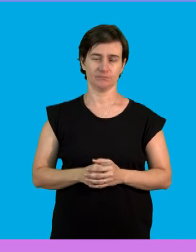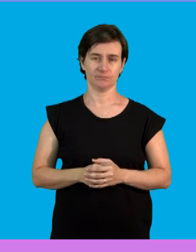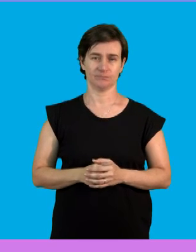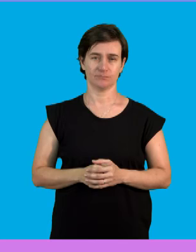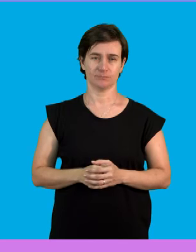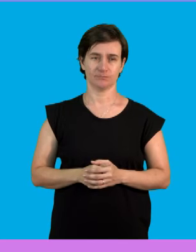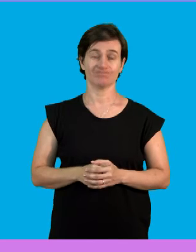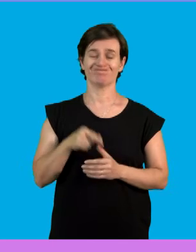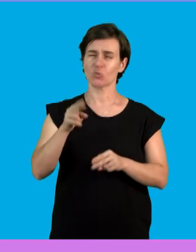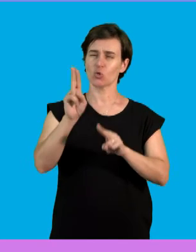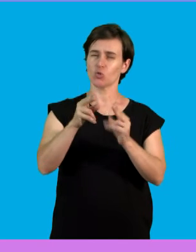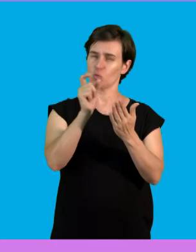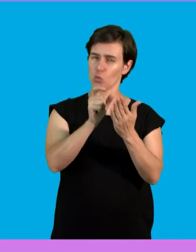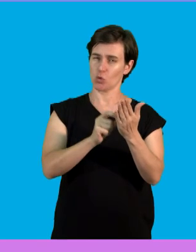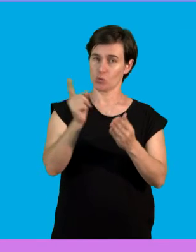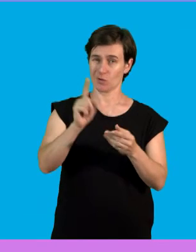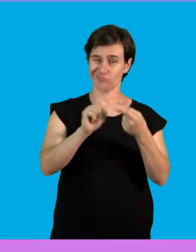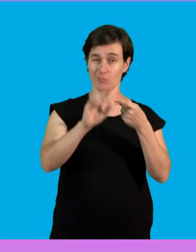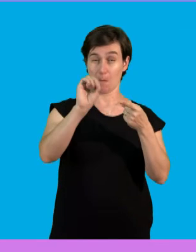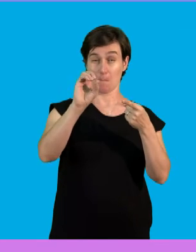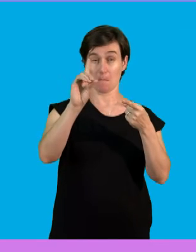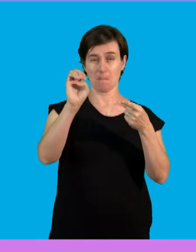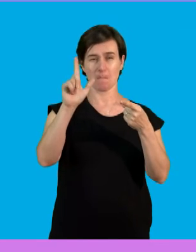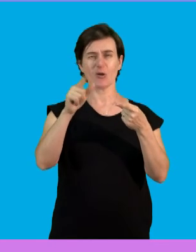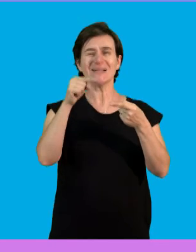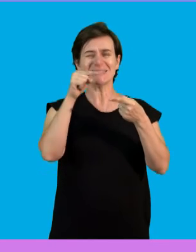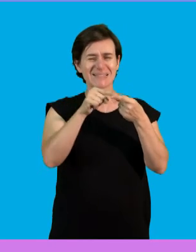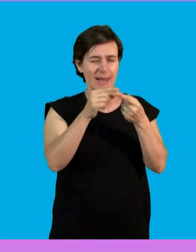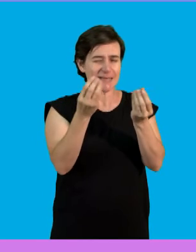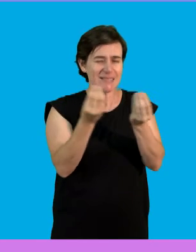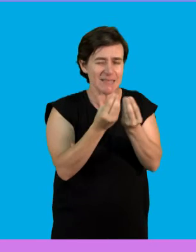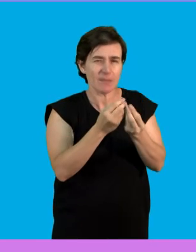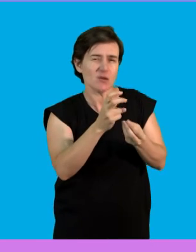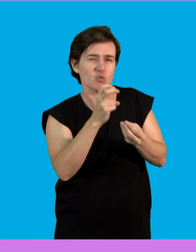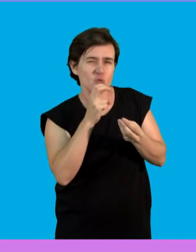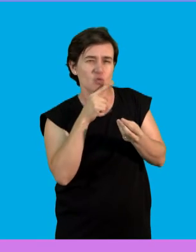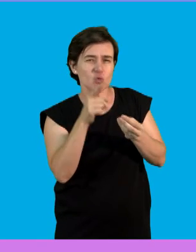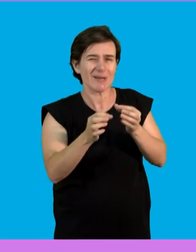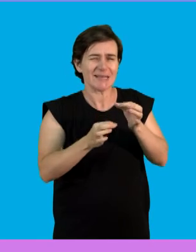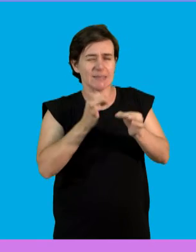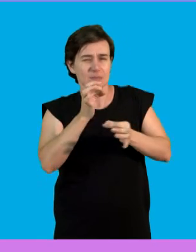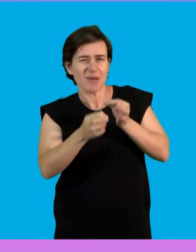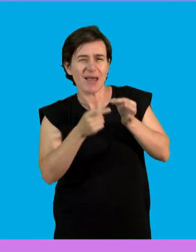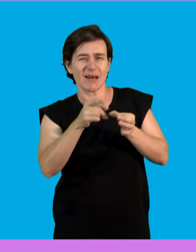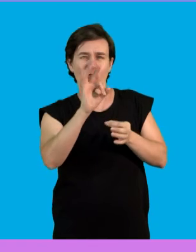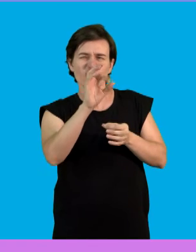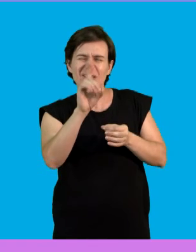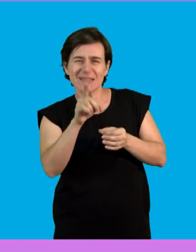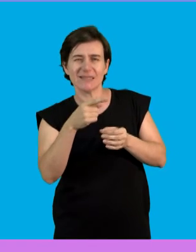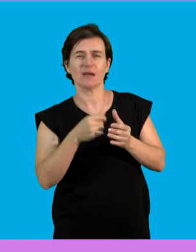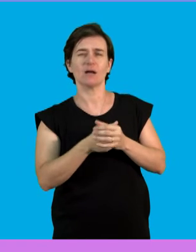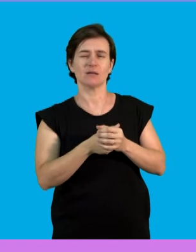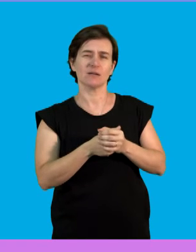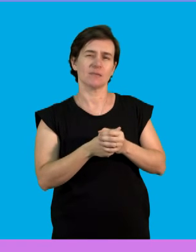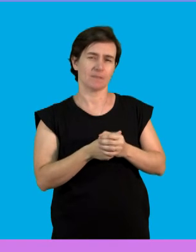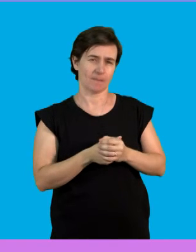Let's look at the new words. A model is a thing used as an example to follow